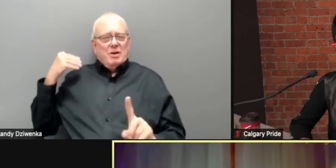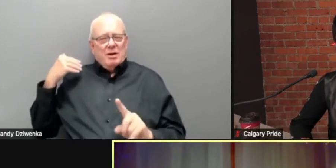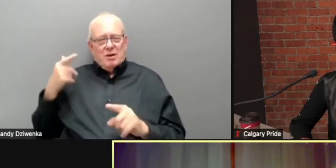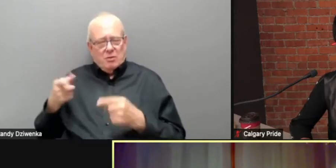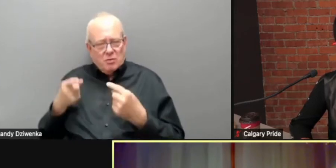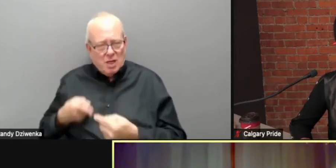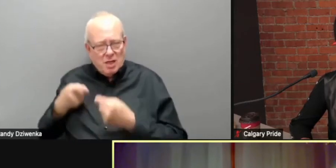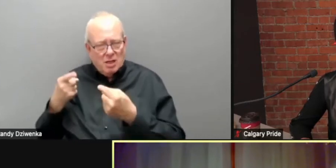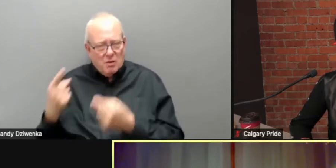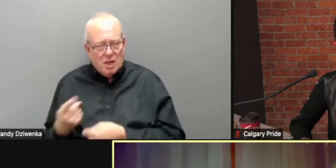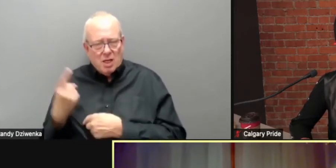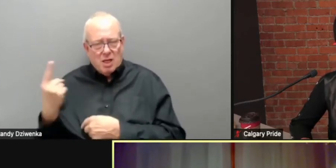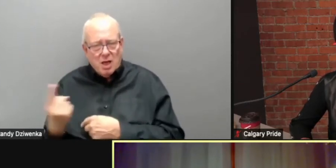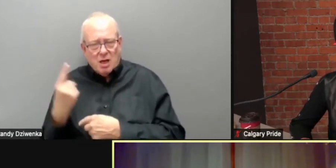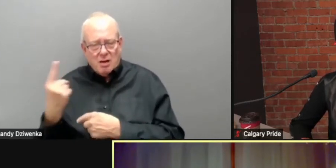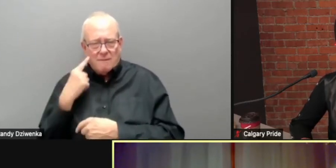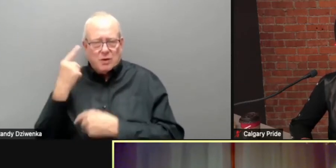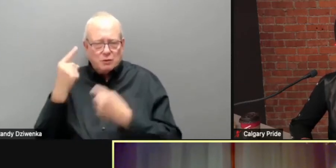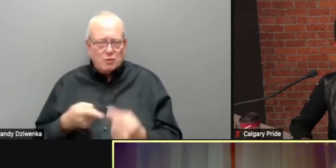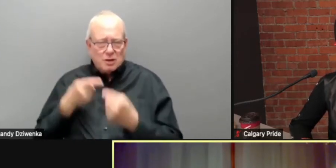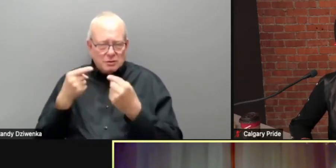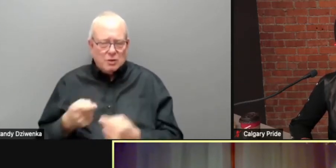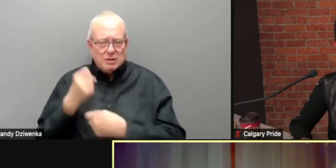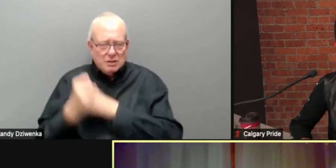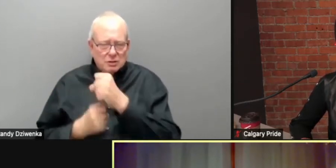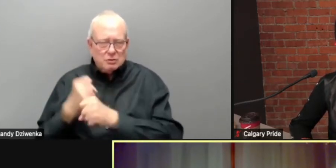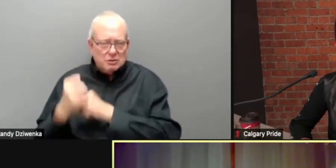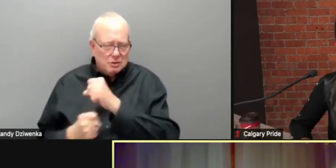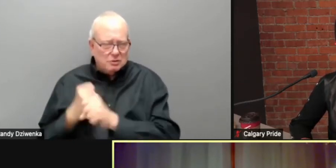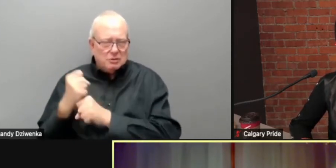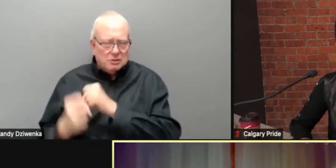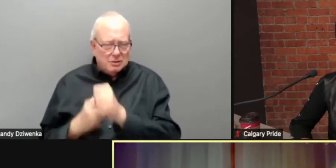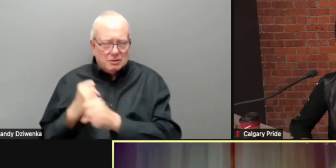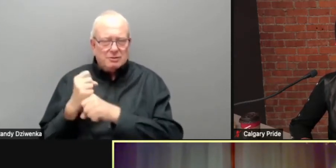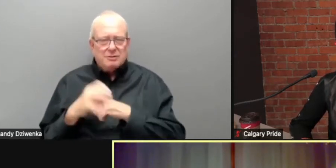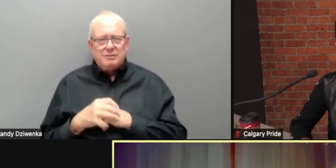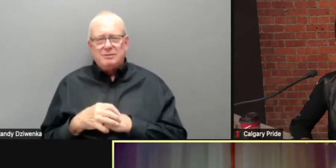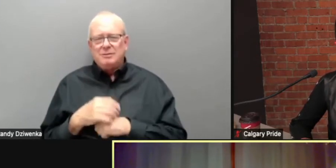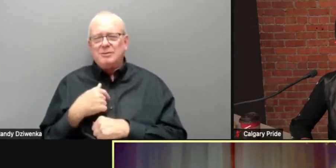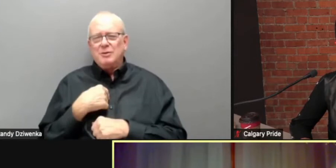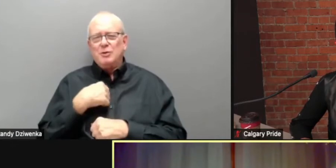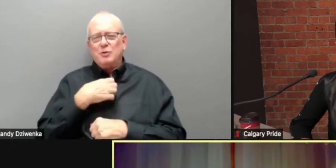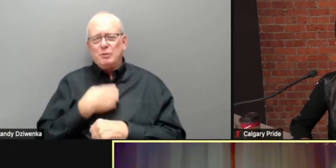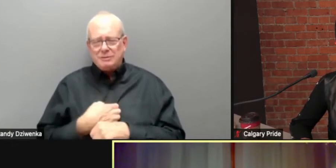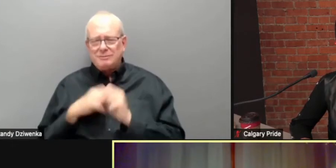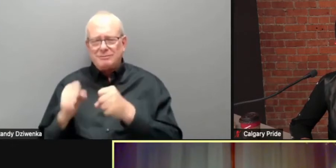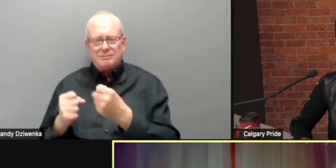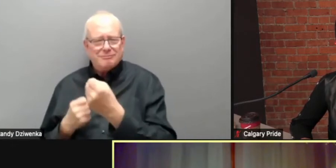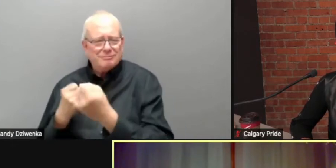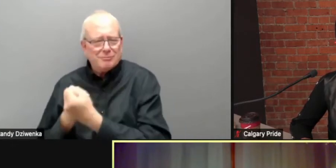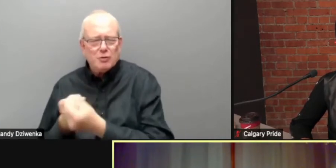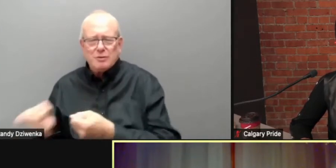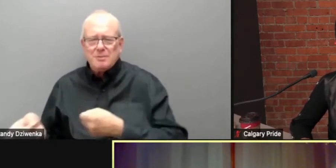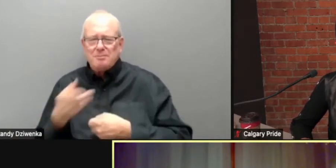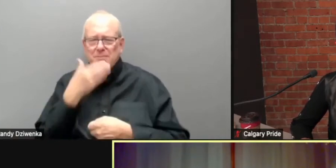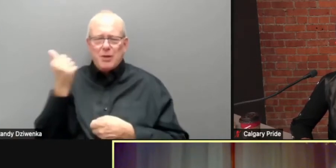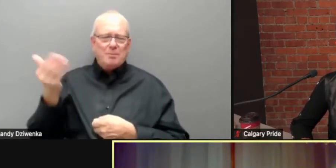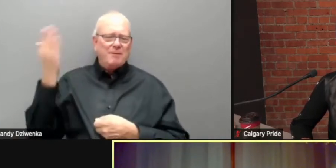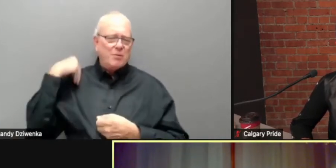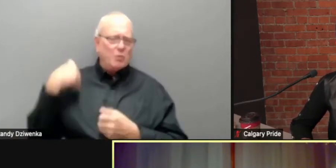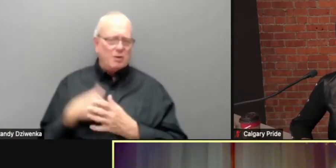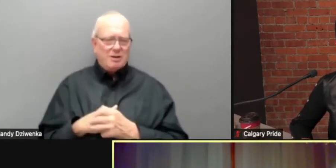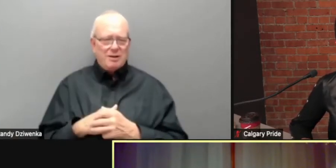from the time he found out. He had courage enough to come out to me. But yes, in the community with my friends, I went